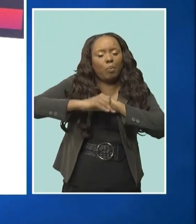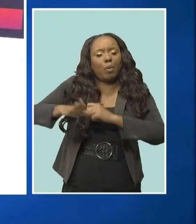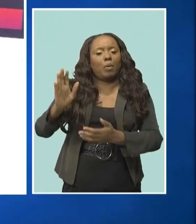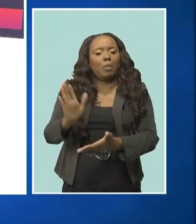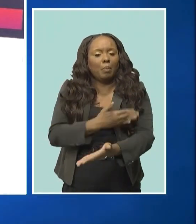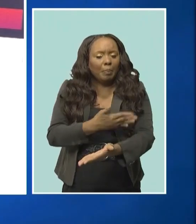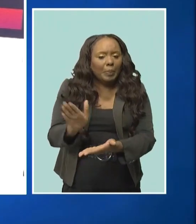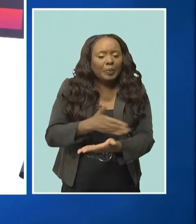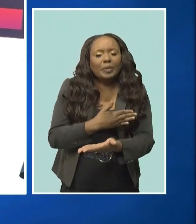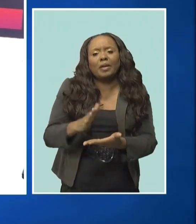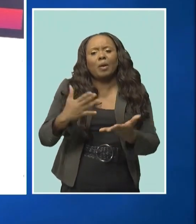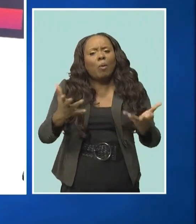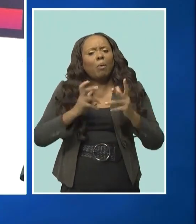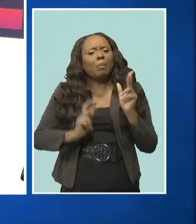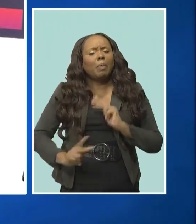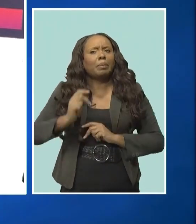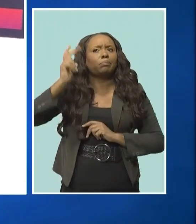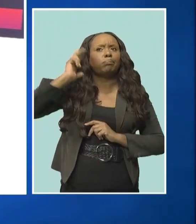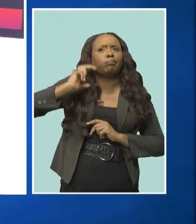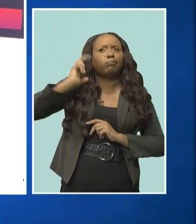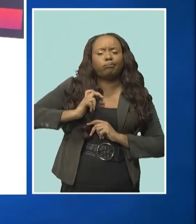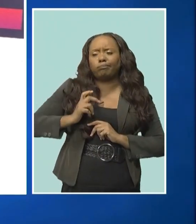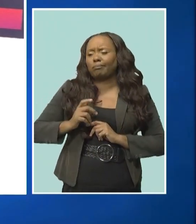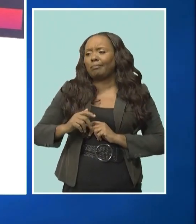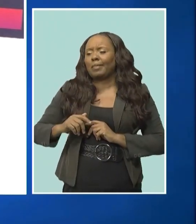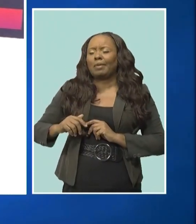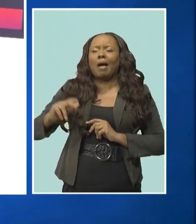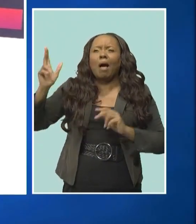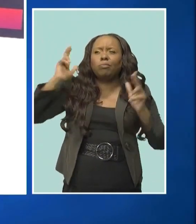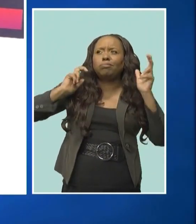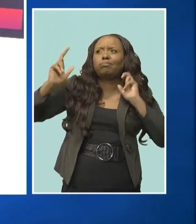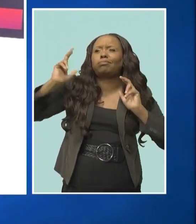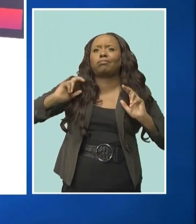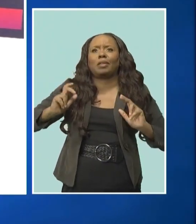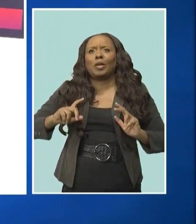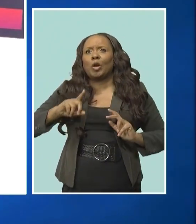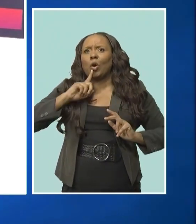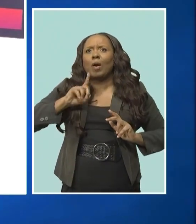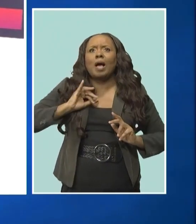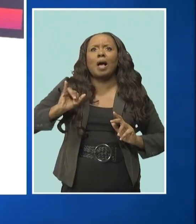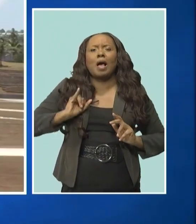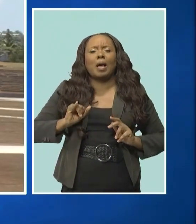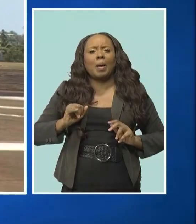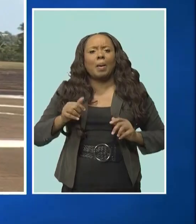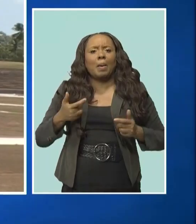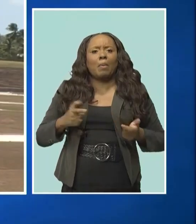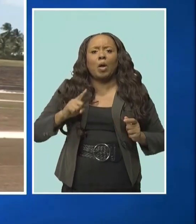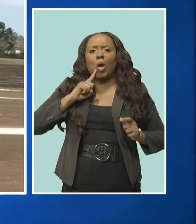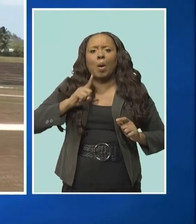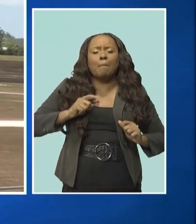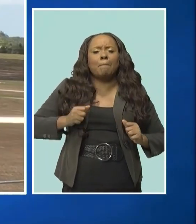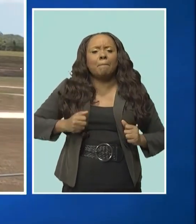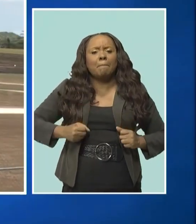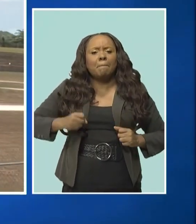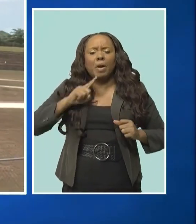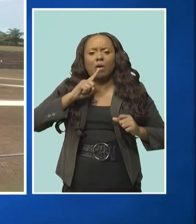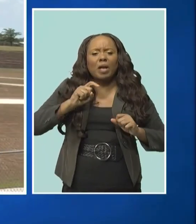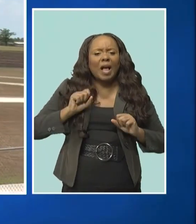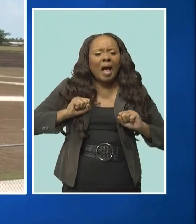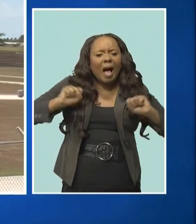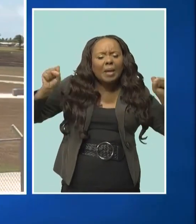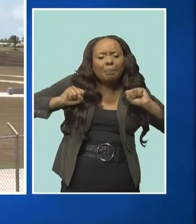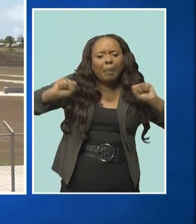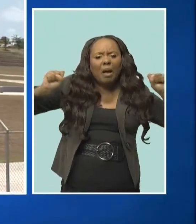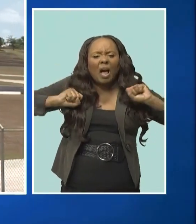the limelight, and make sure that we make them almost like the pre-hype for the show. Bushy Park Operations Manager